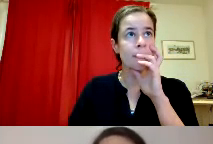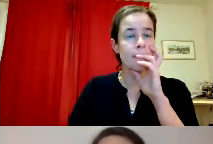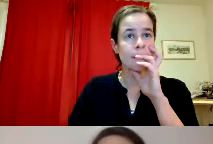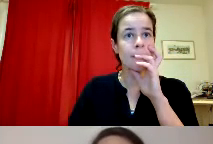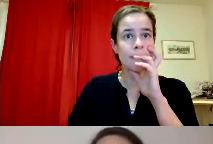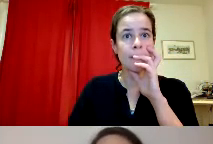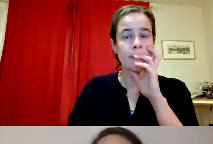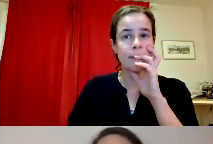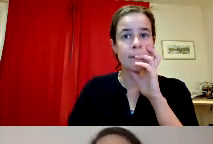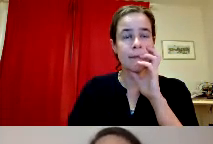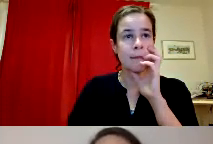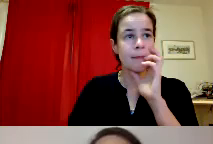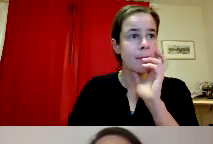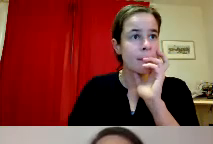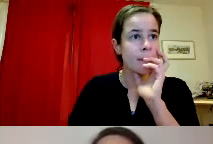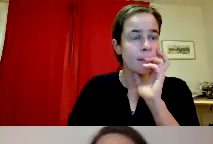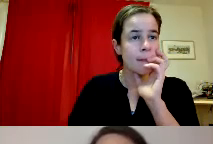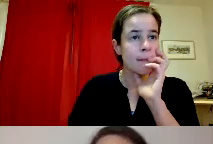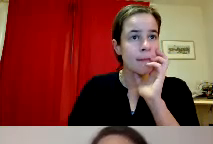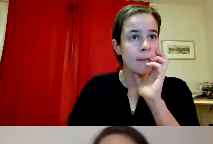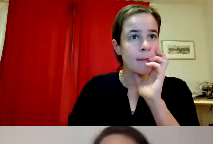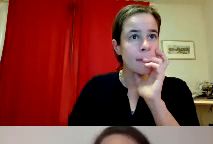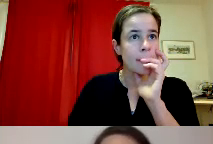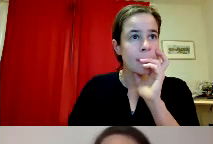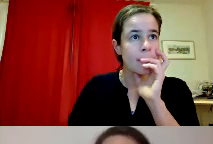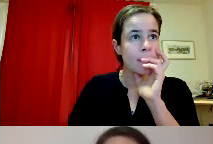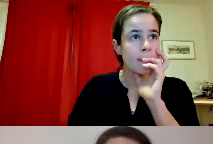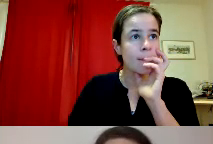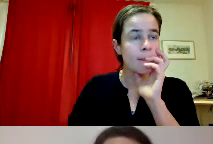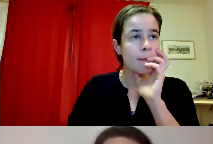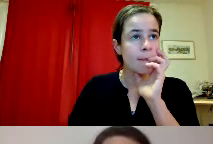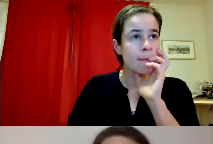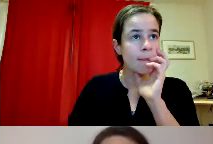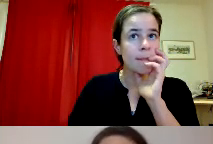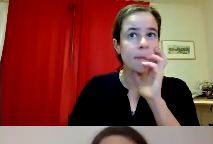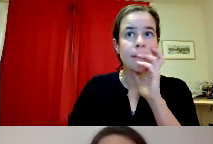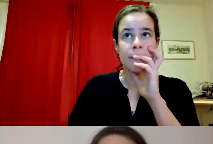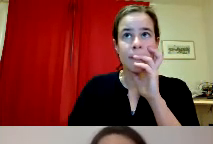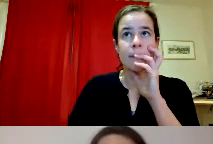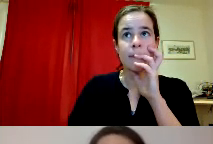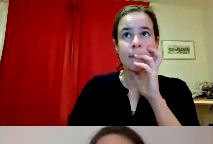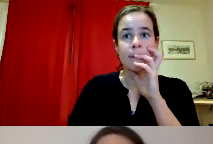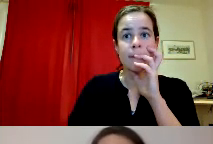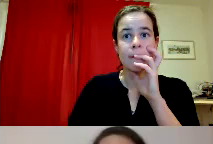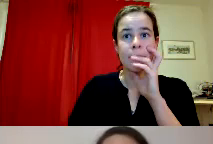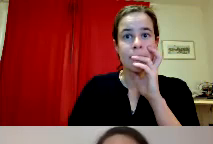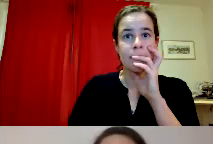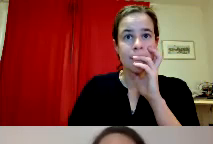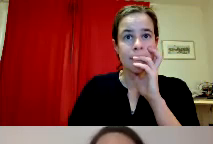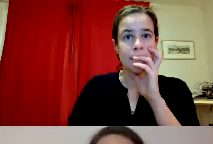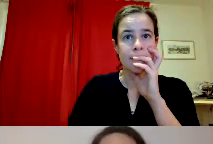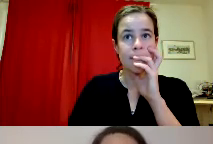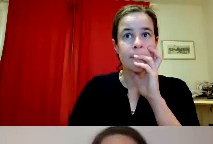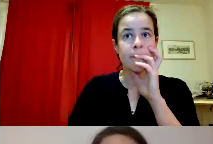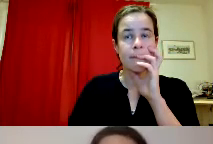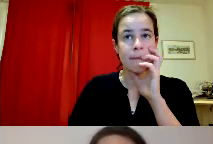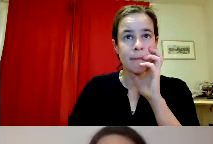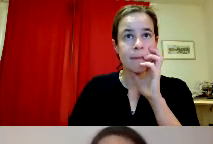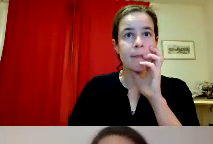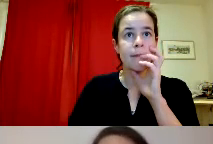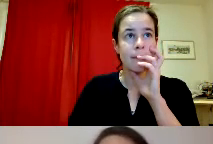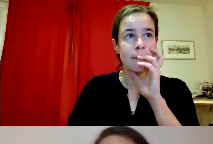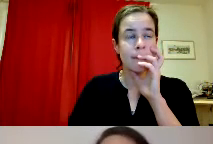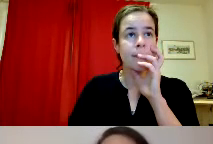interesting. And then we asked about specific concerns that we thought might come up. So these are